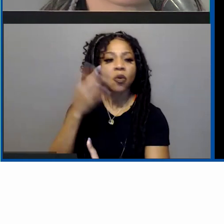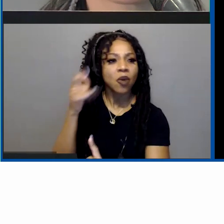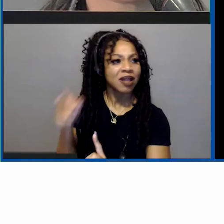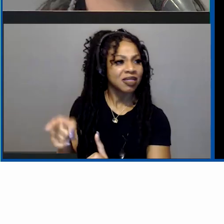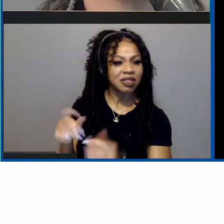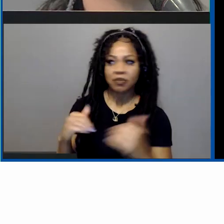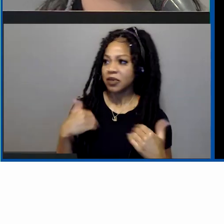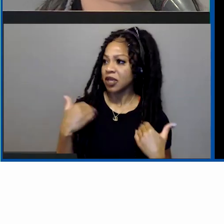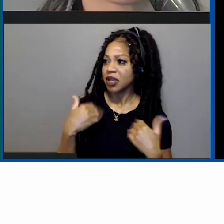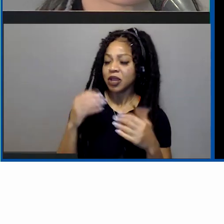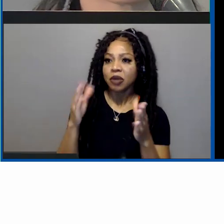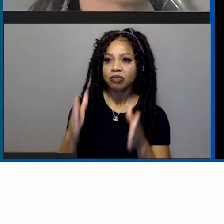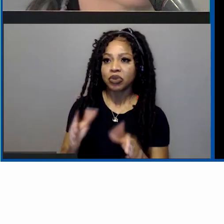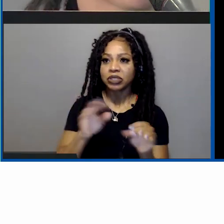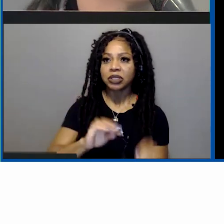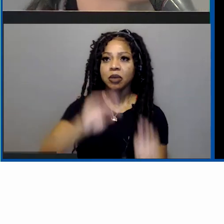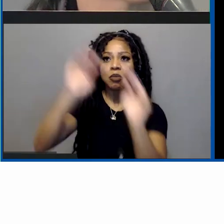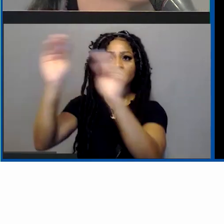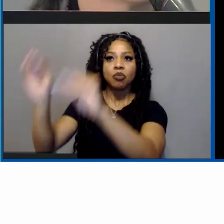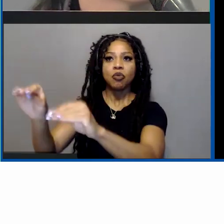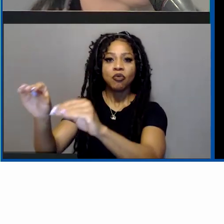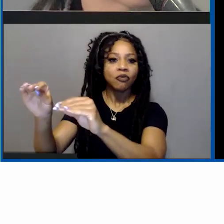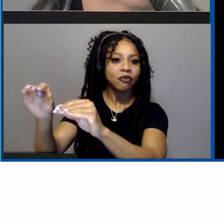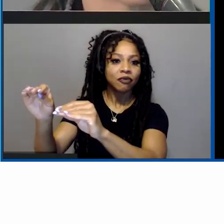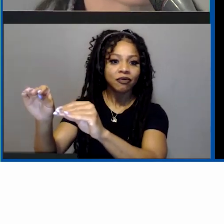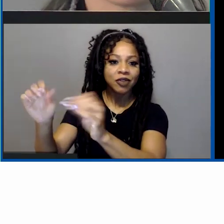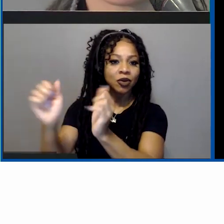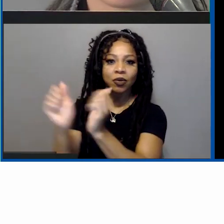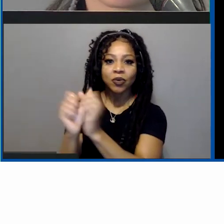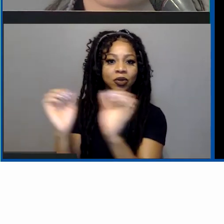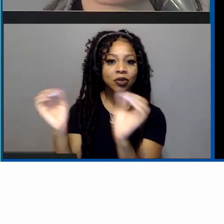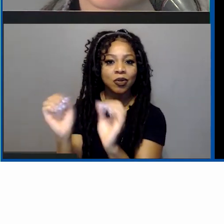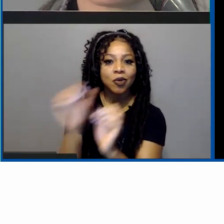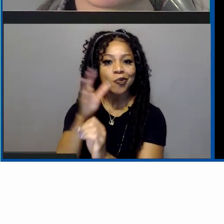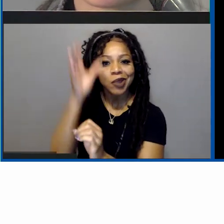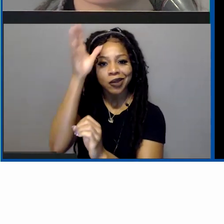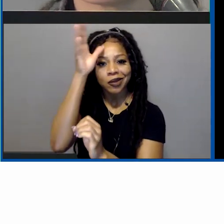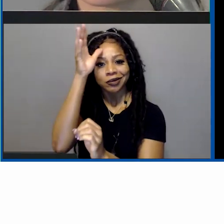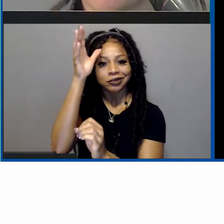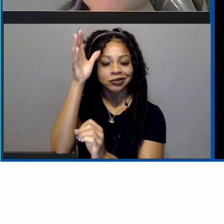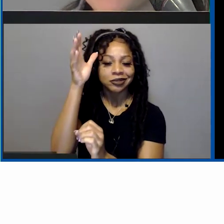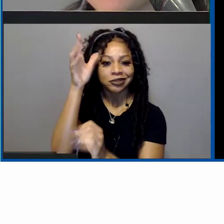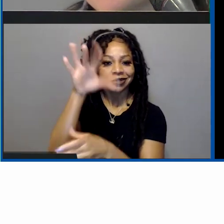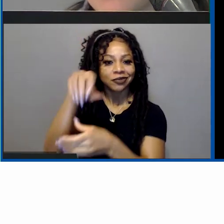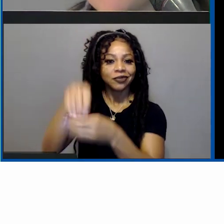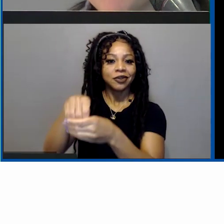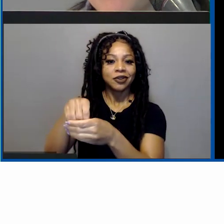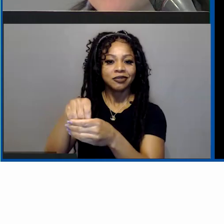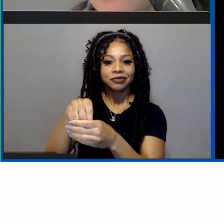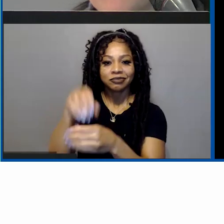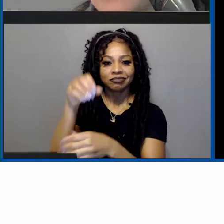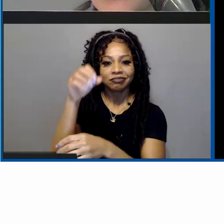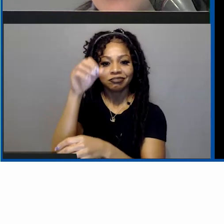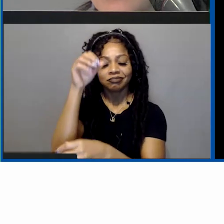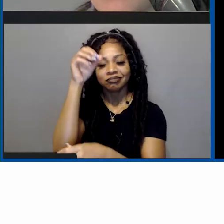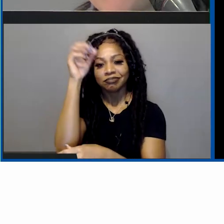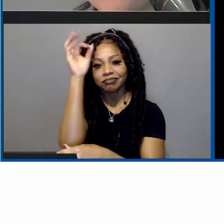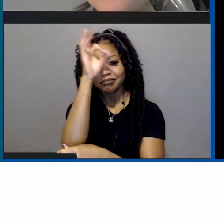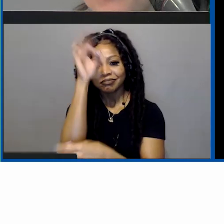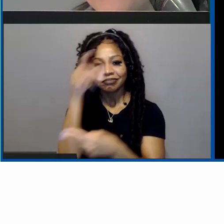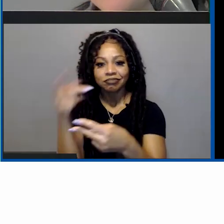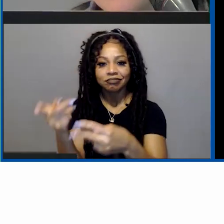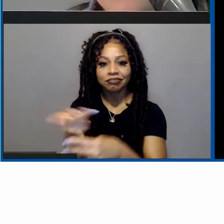was able to go to school in Ontario without their parents really knowing what was happening. So we have had to have some of those